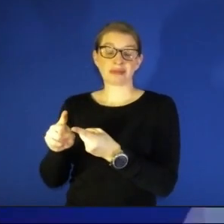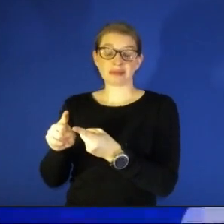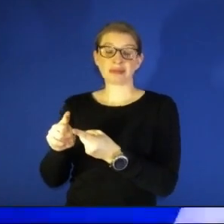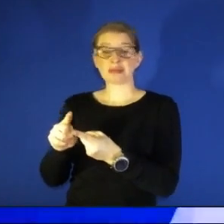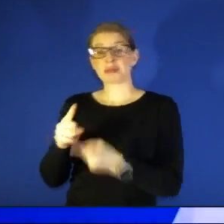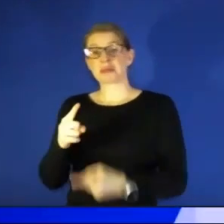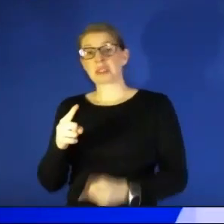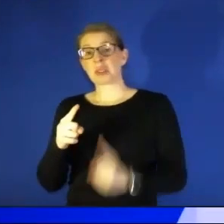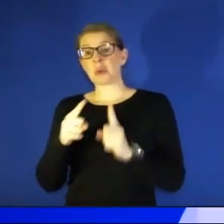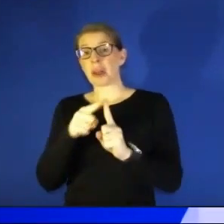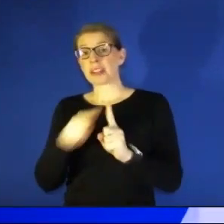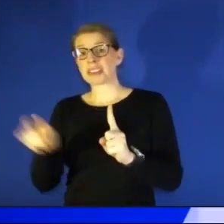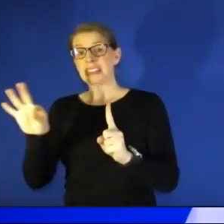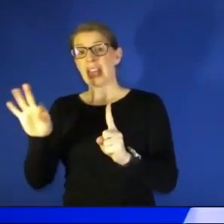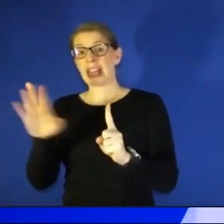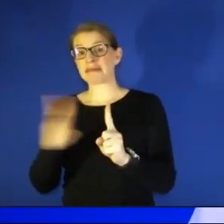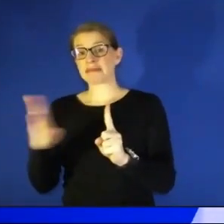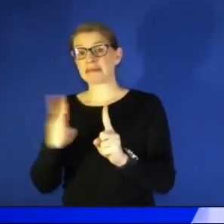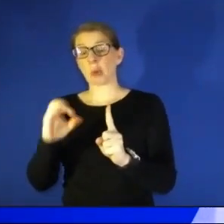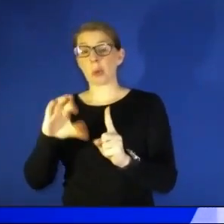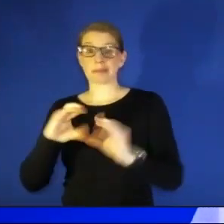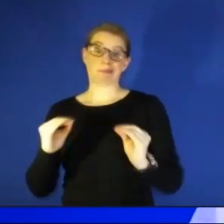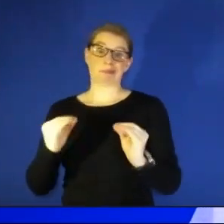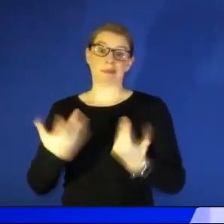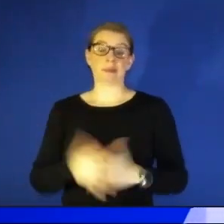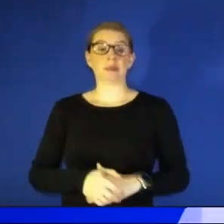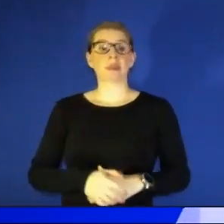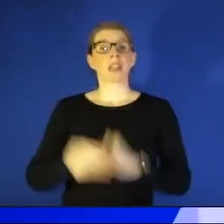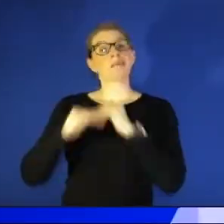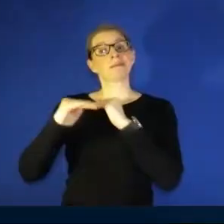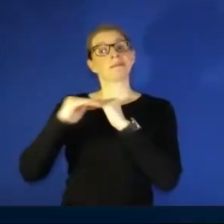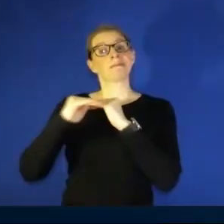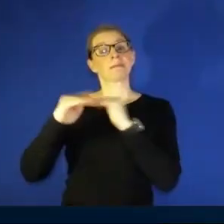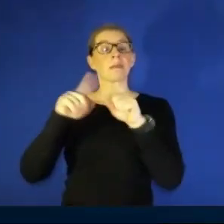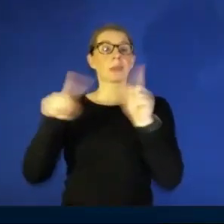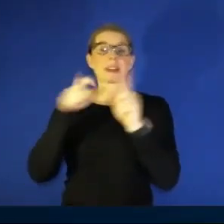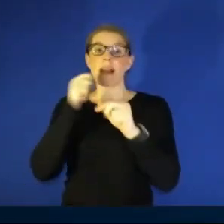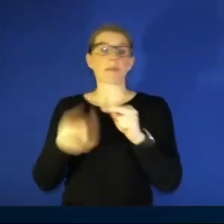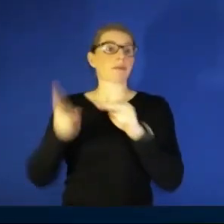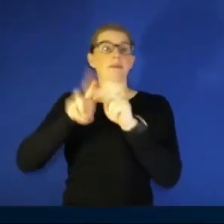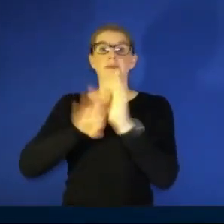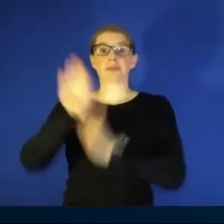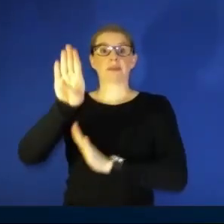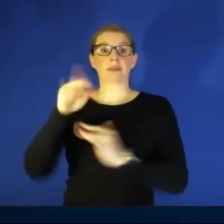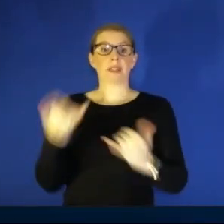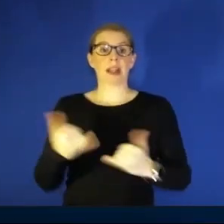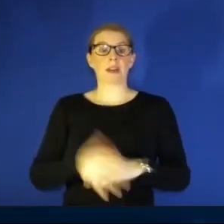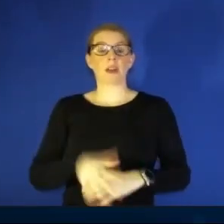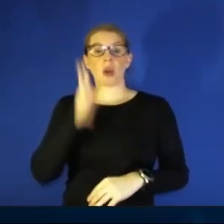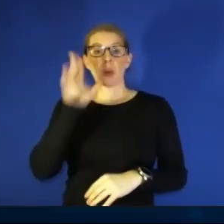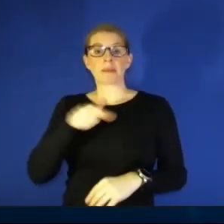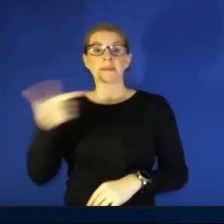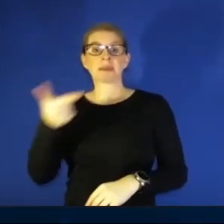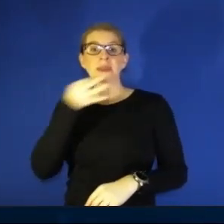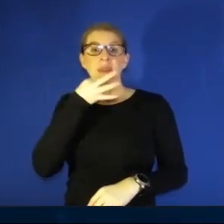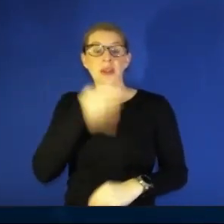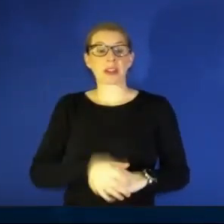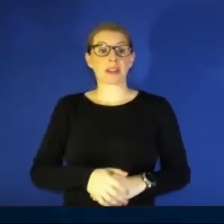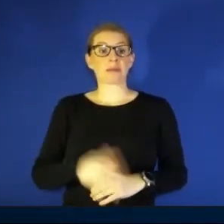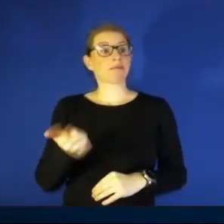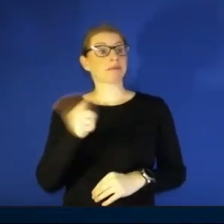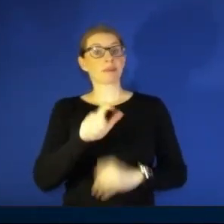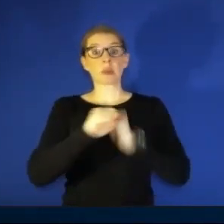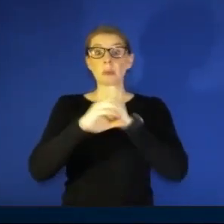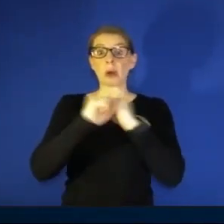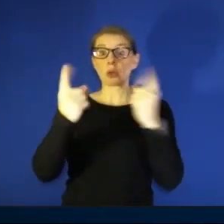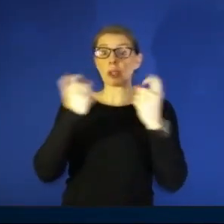really none. It's holding steady, but at least it's not going up right now. All right, thank you for that. We'll get back with you here in just a few moments. Let's check and see if we have any reporter questions on the